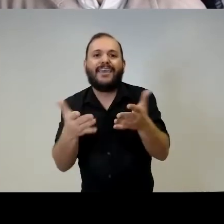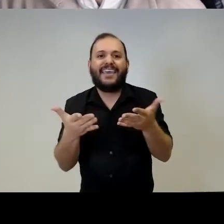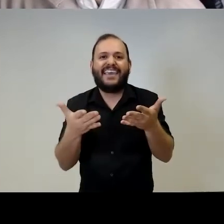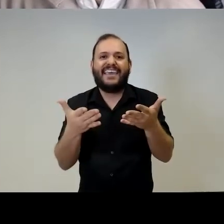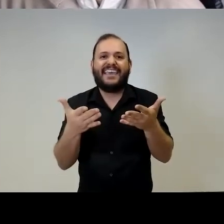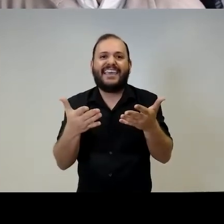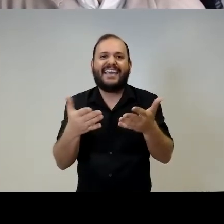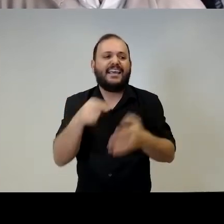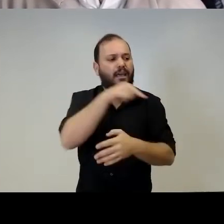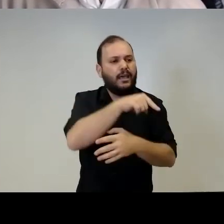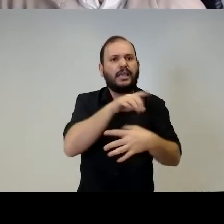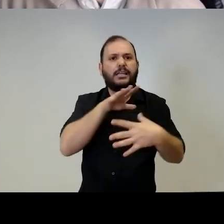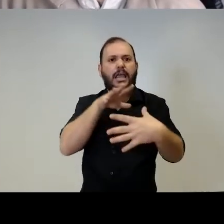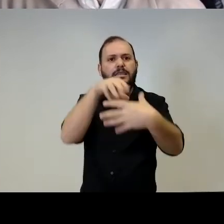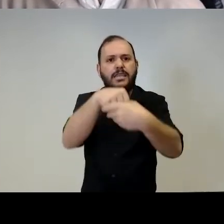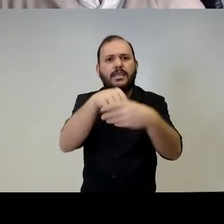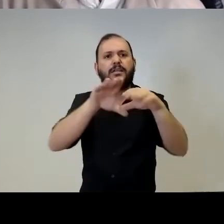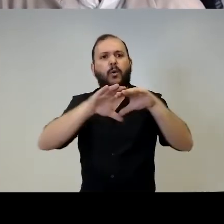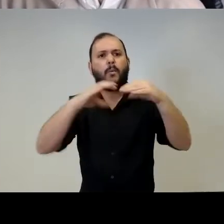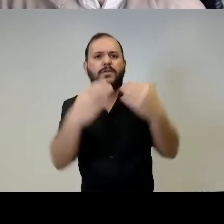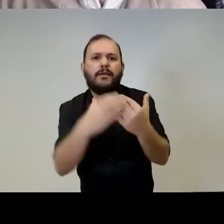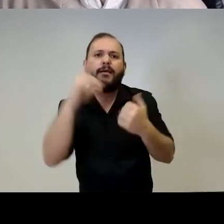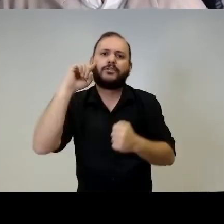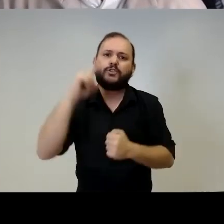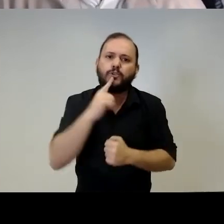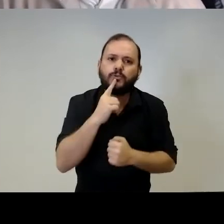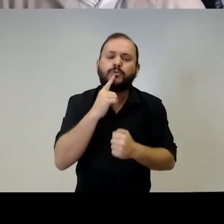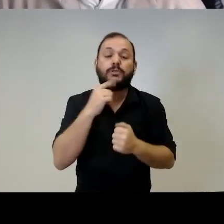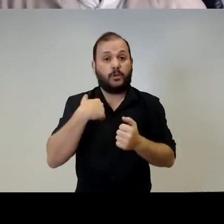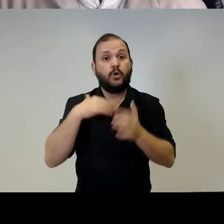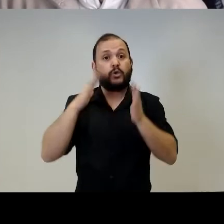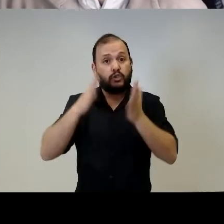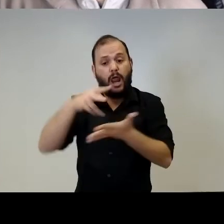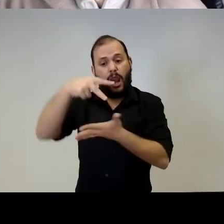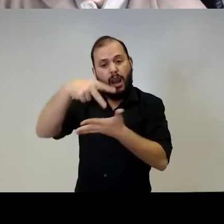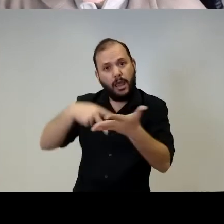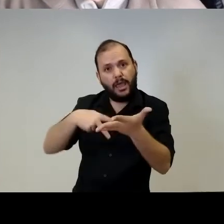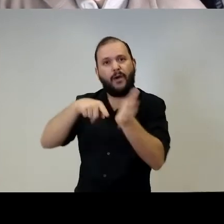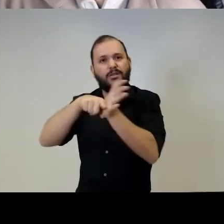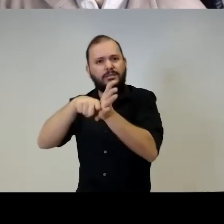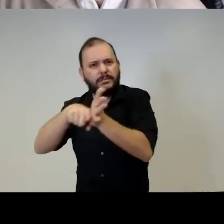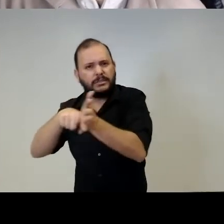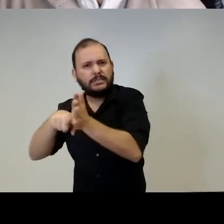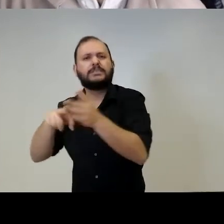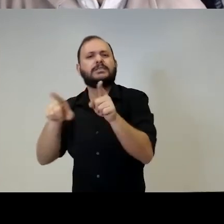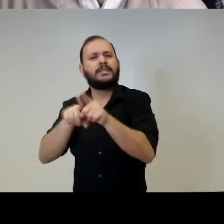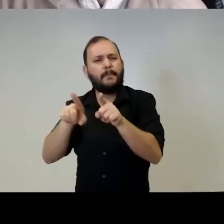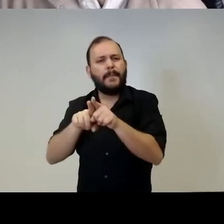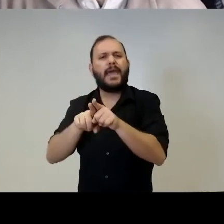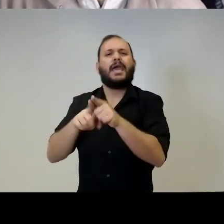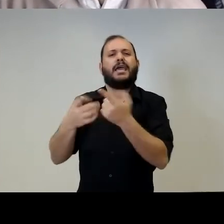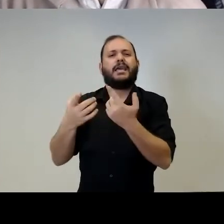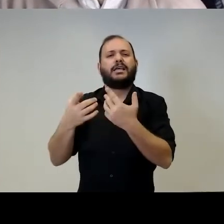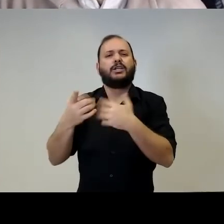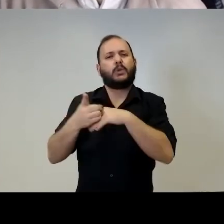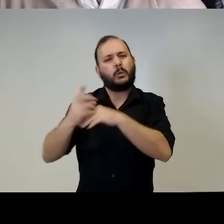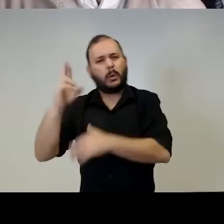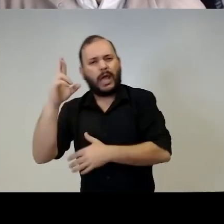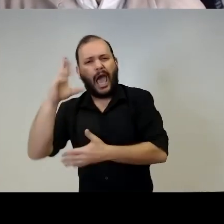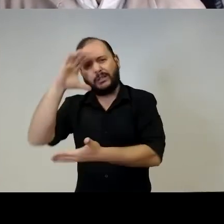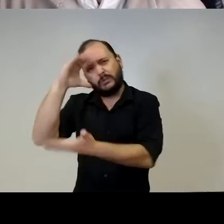deaf community? And I have read some papers and some doctoral dissertations where people said explicitly that